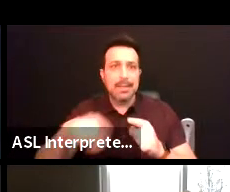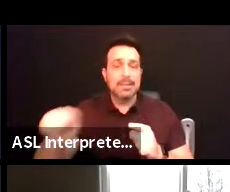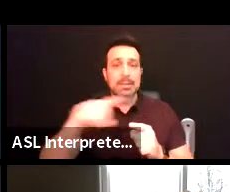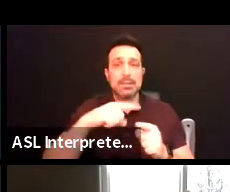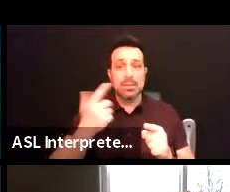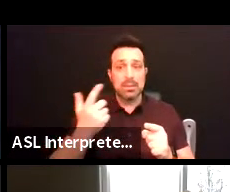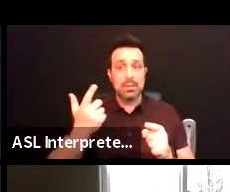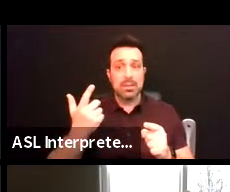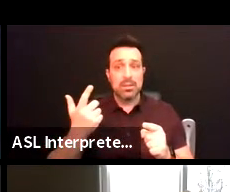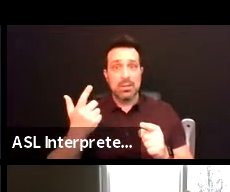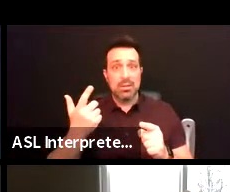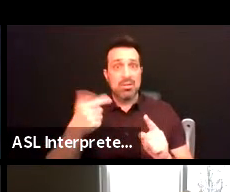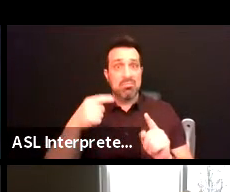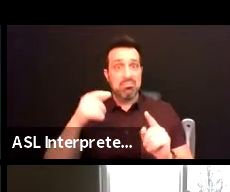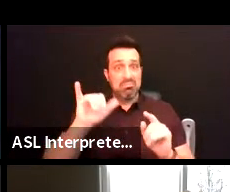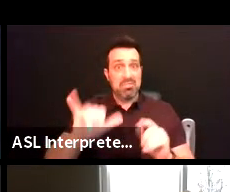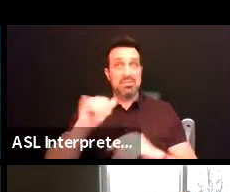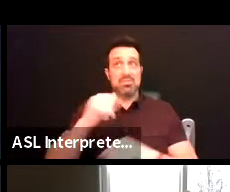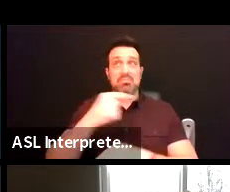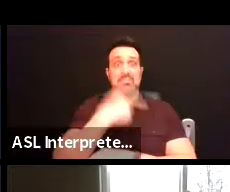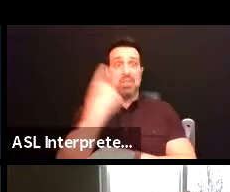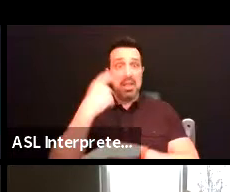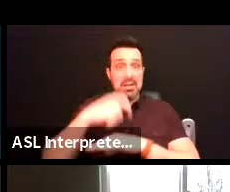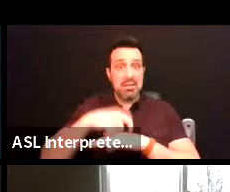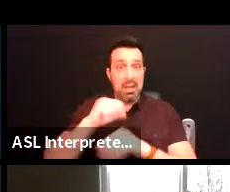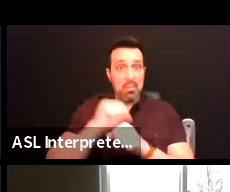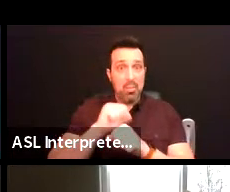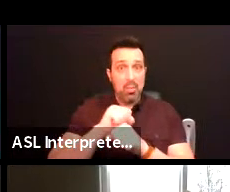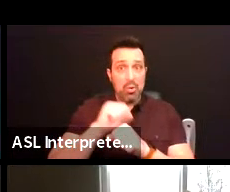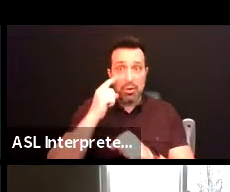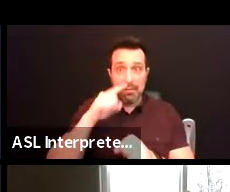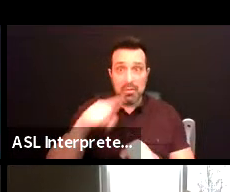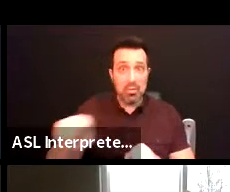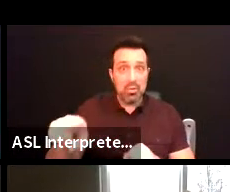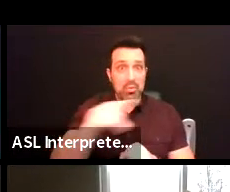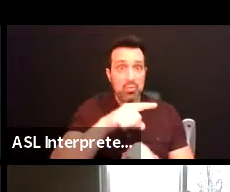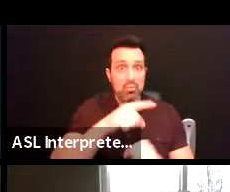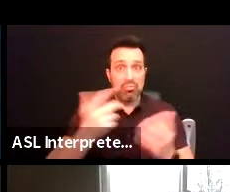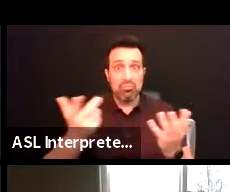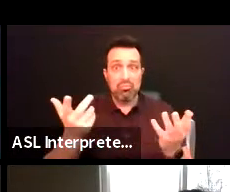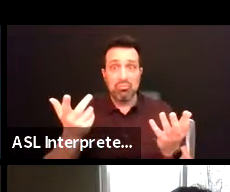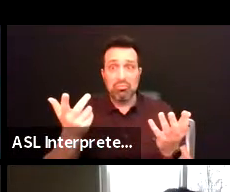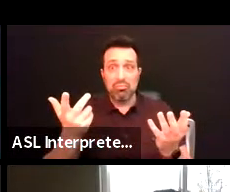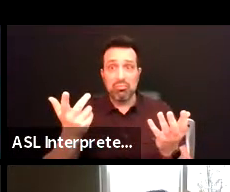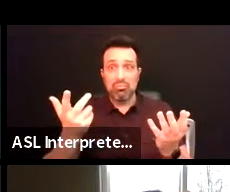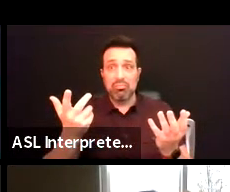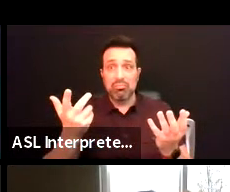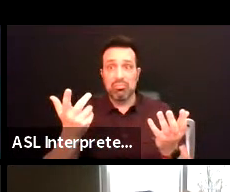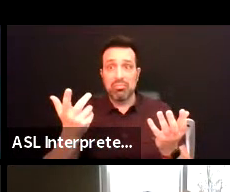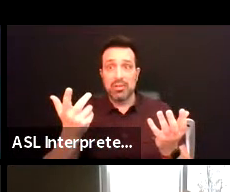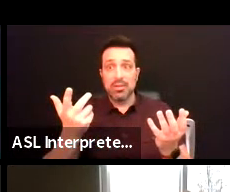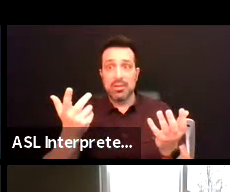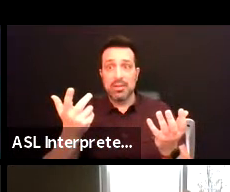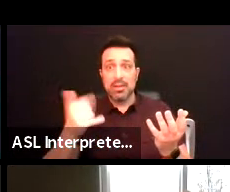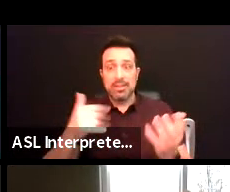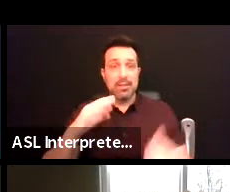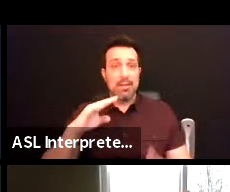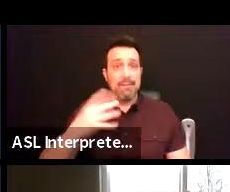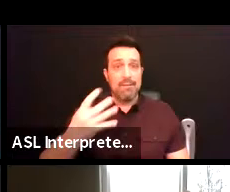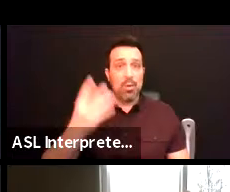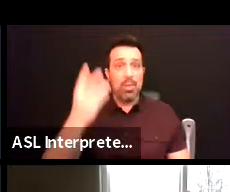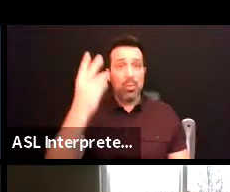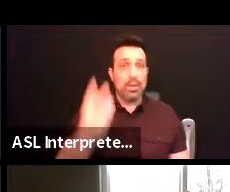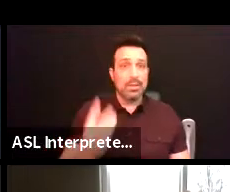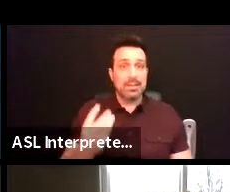this day and time work for you all? I guess this is the 4th Wednesday of the